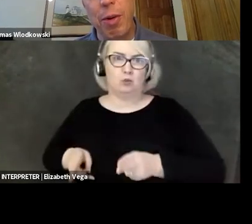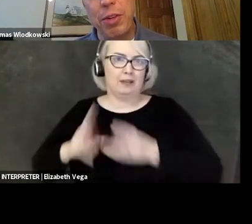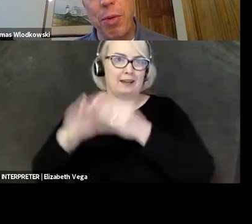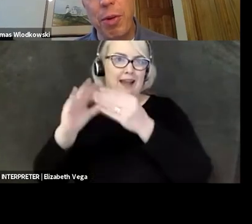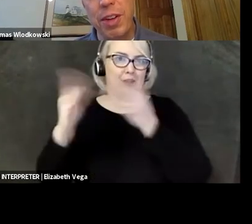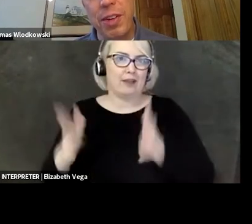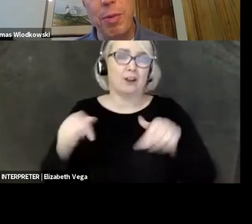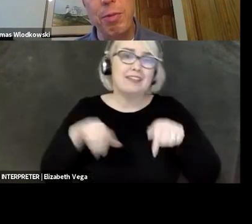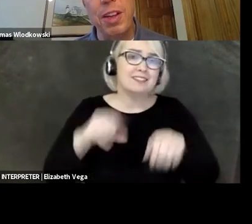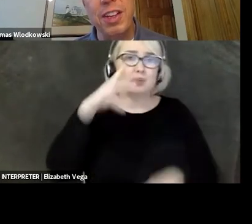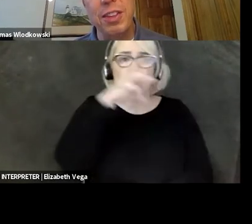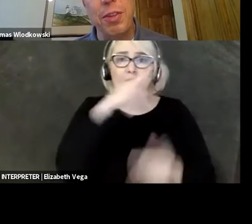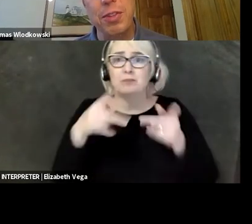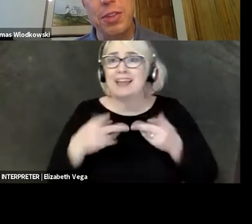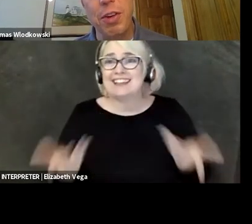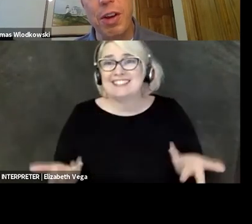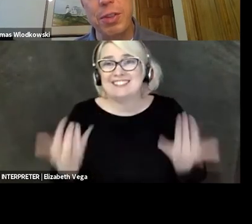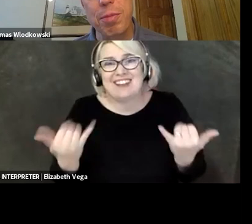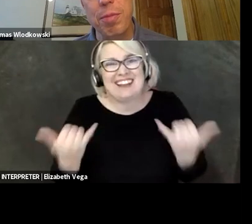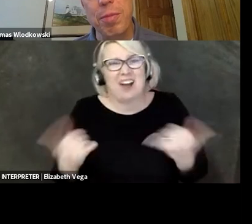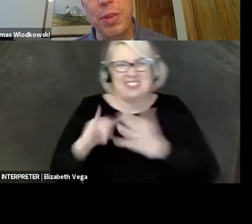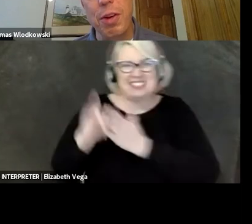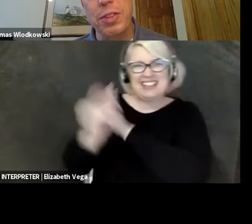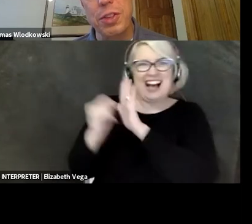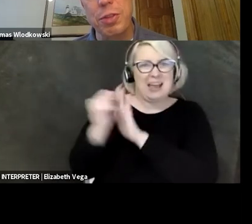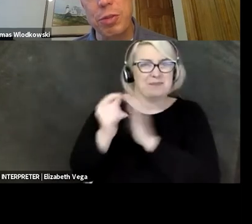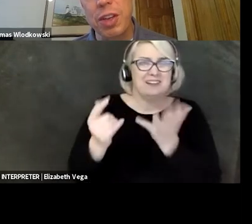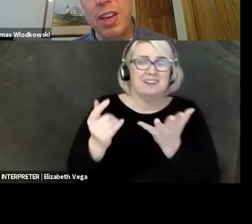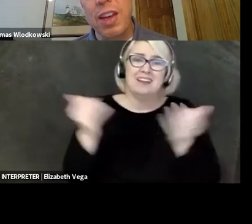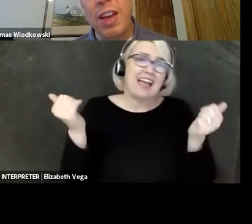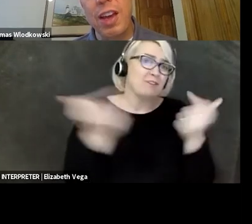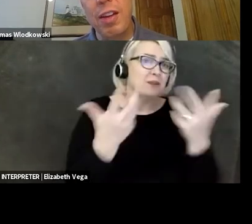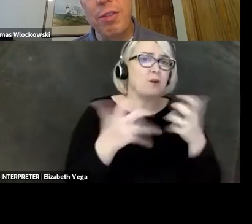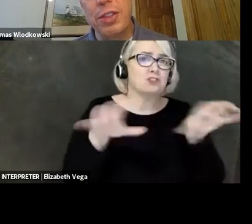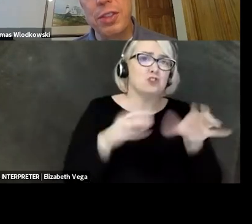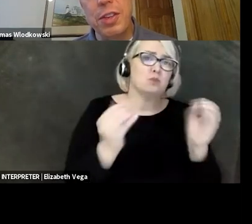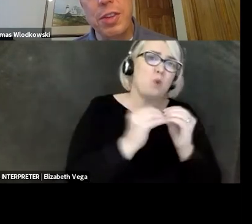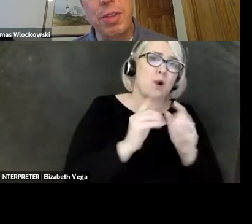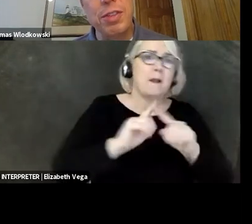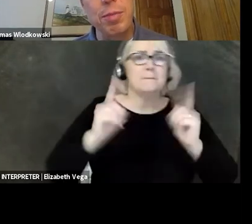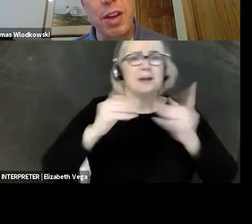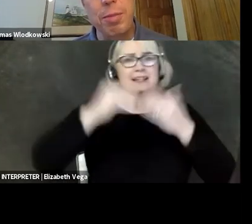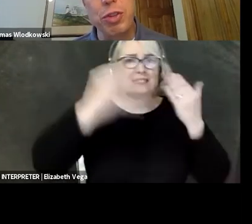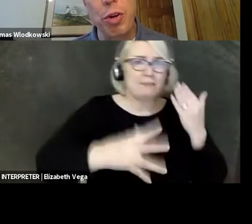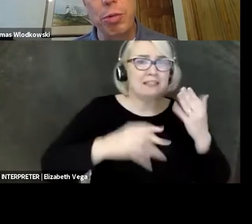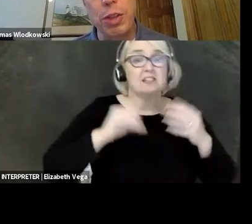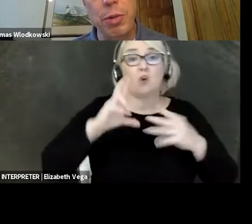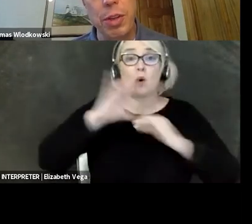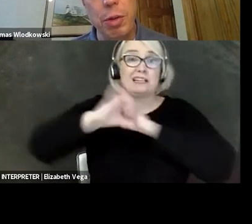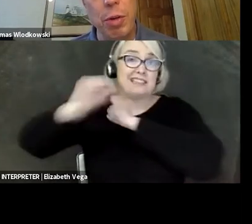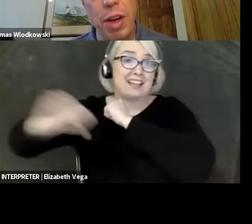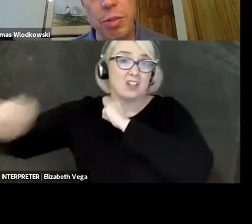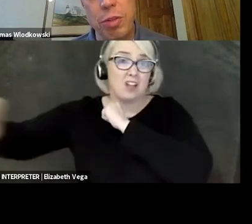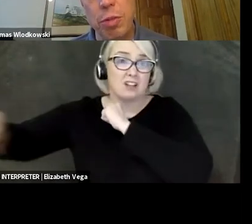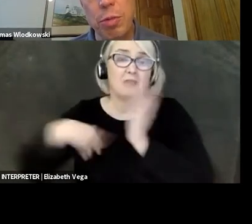We all want to do more of it. We realize that there's these cost issues and efficiencies. I mean, sometimes shows